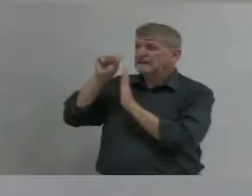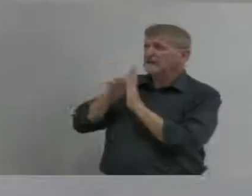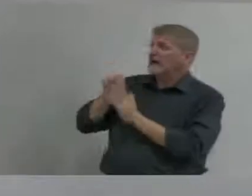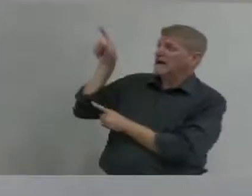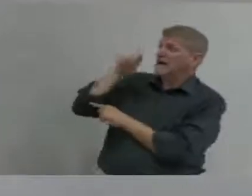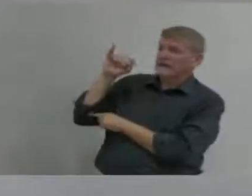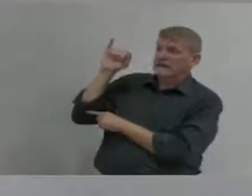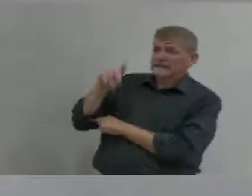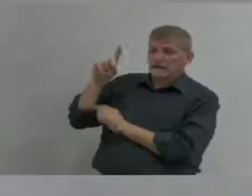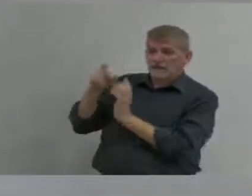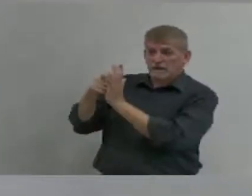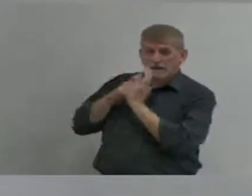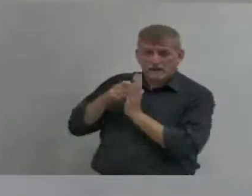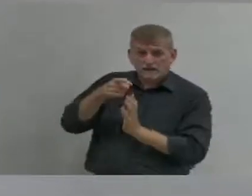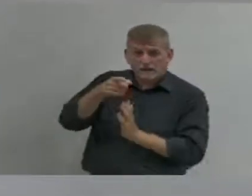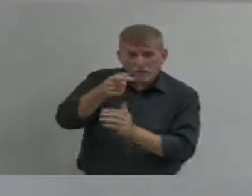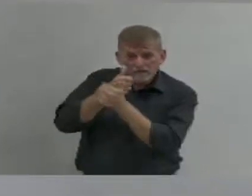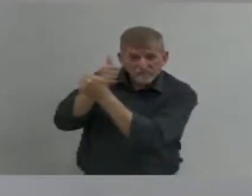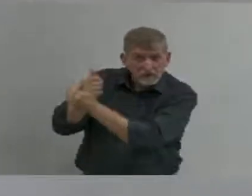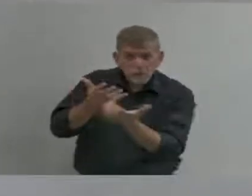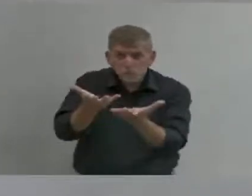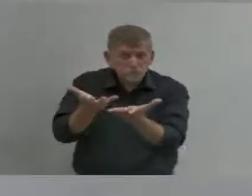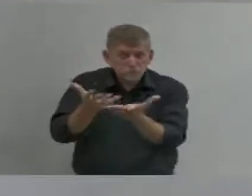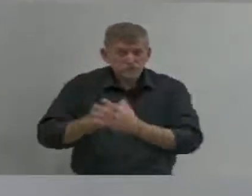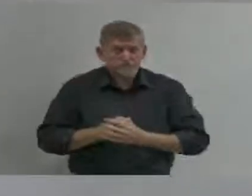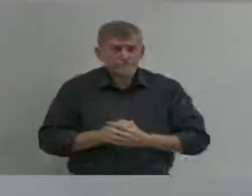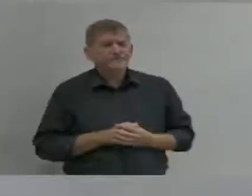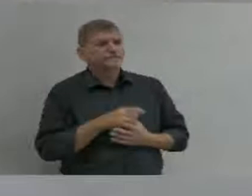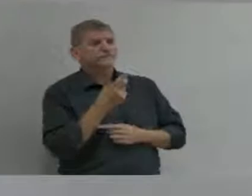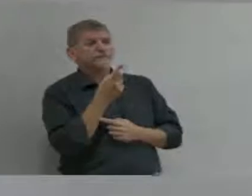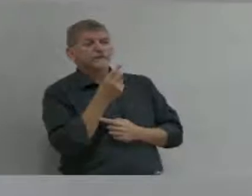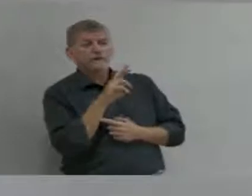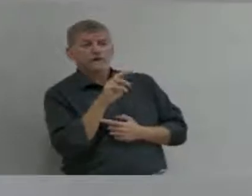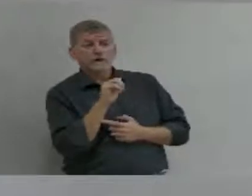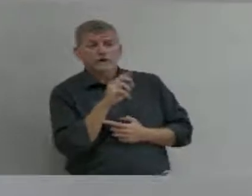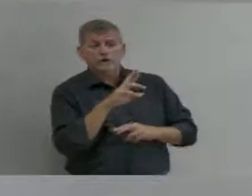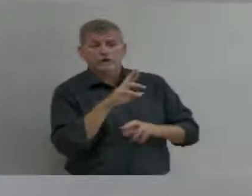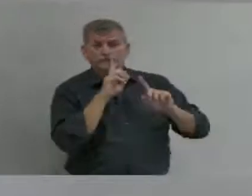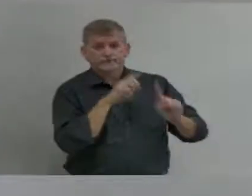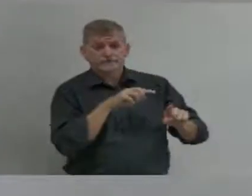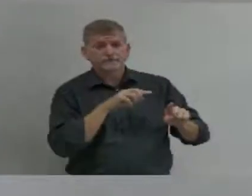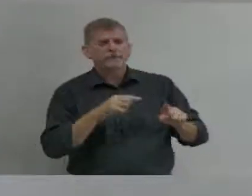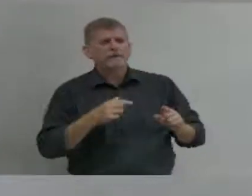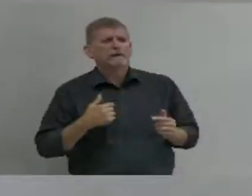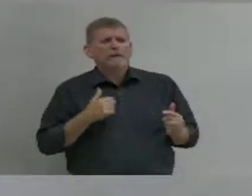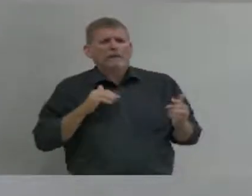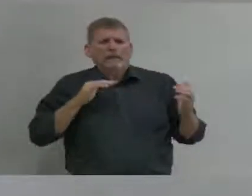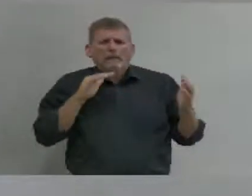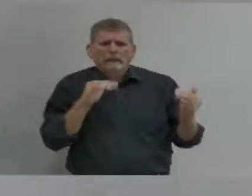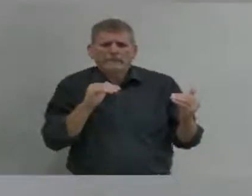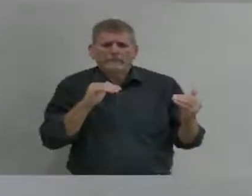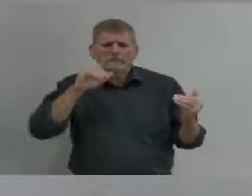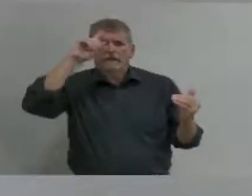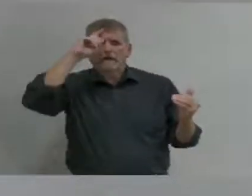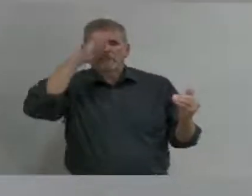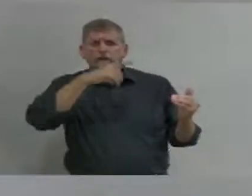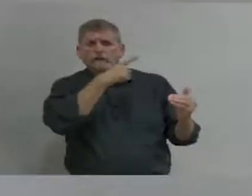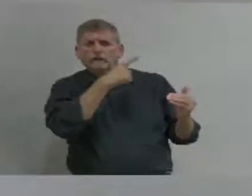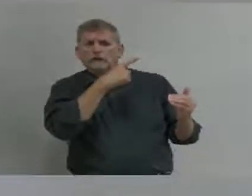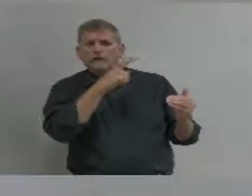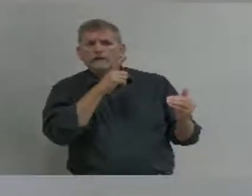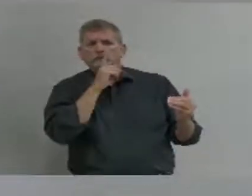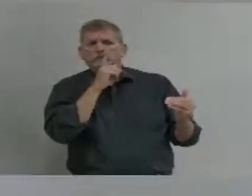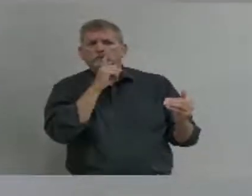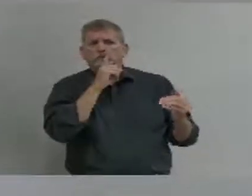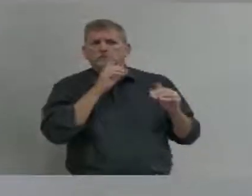Well, certainly, I hope that the governor does not end the mask mandate because I think it's been a very effective